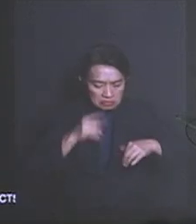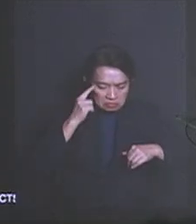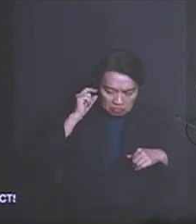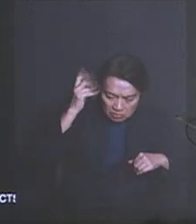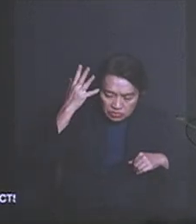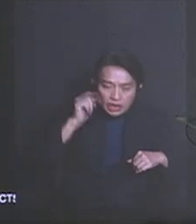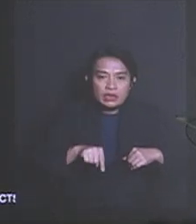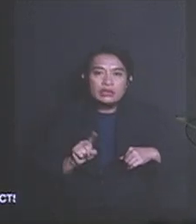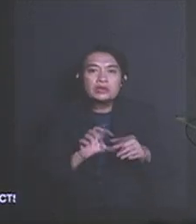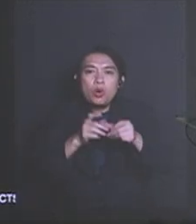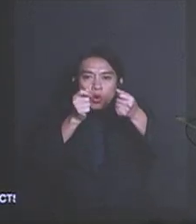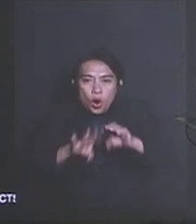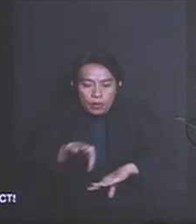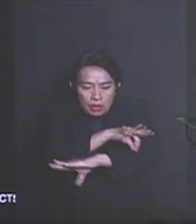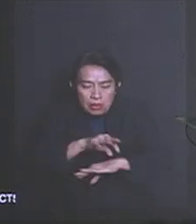anything with their life.